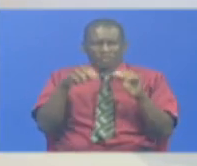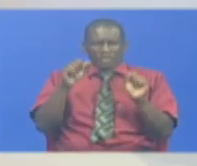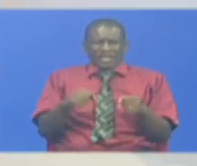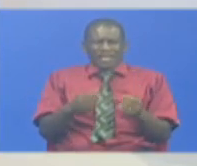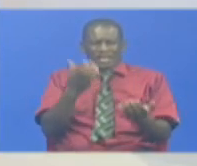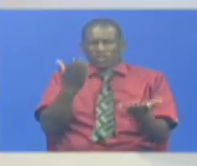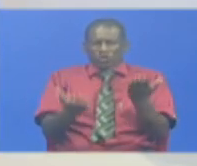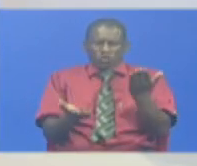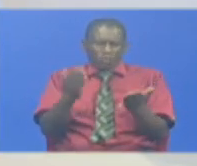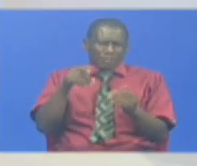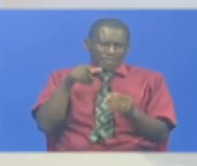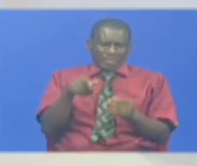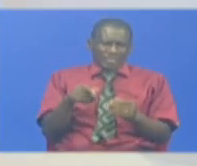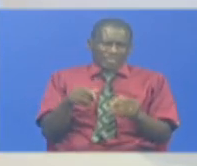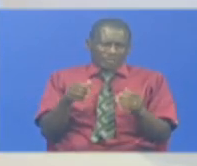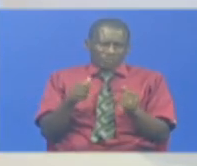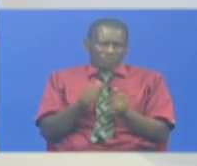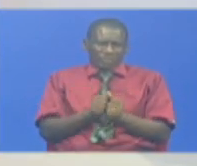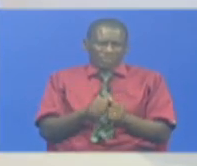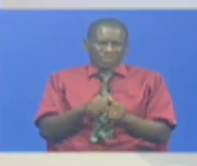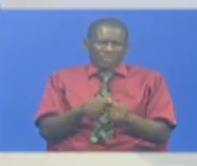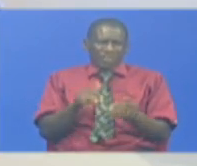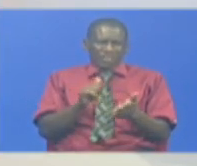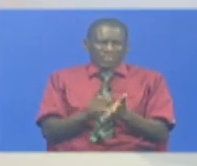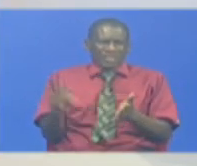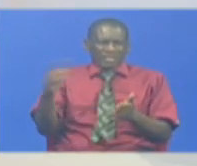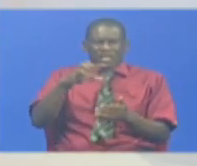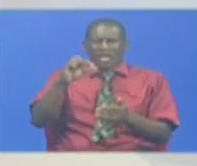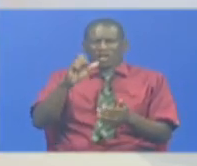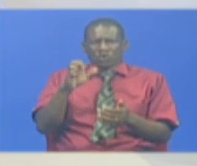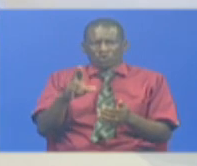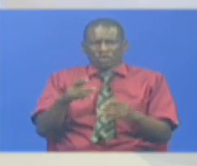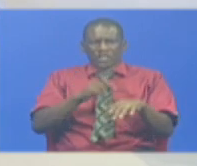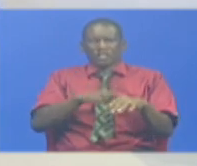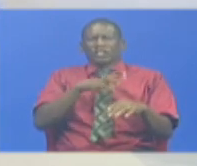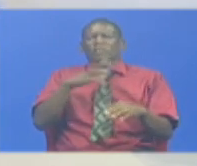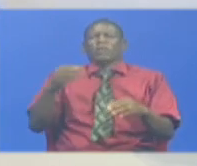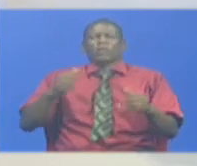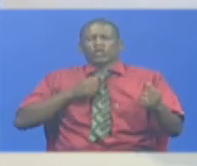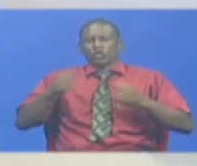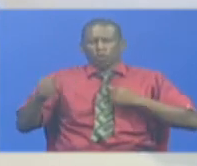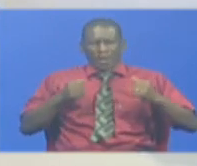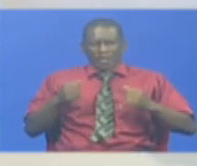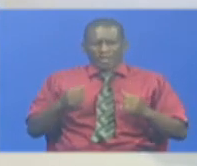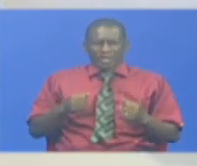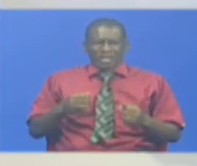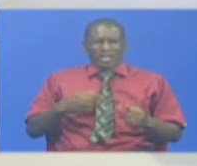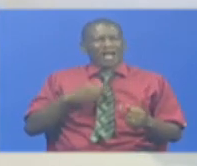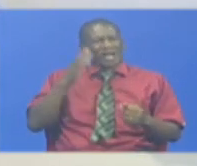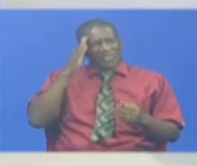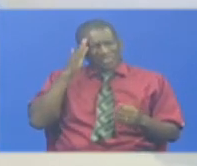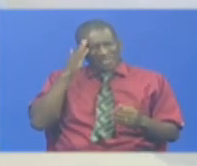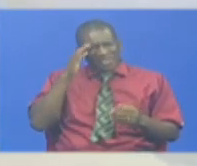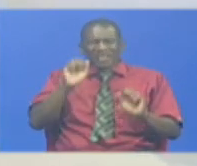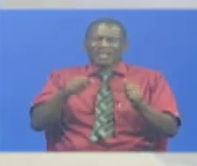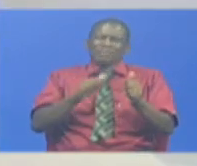kuikompare na hiyo siku Gor Mahia tukienda Rwanda kucheza na Rayon. I think naweza kuwa ni game